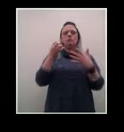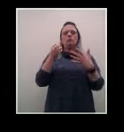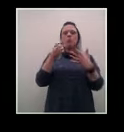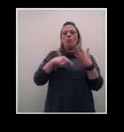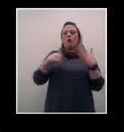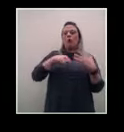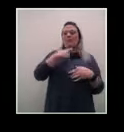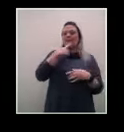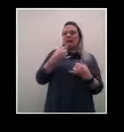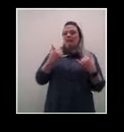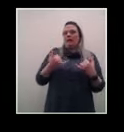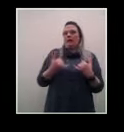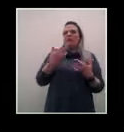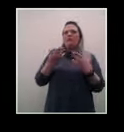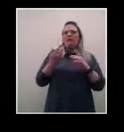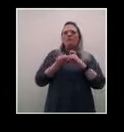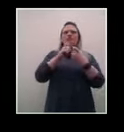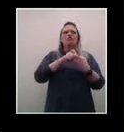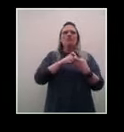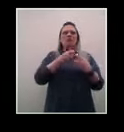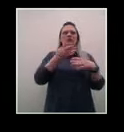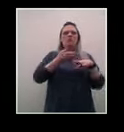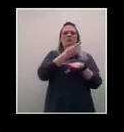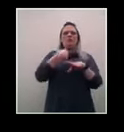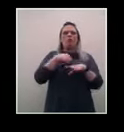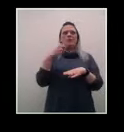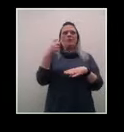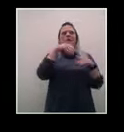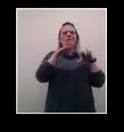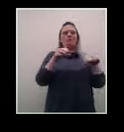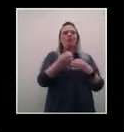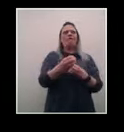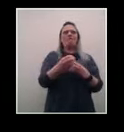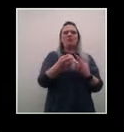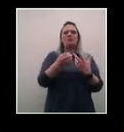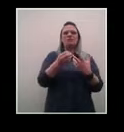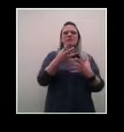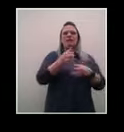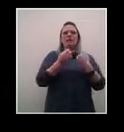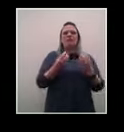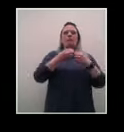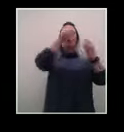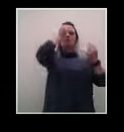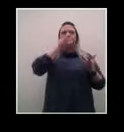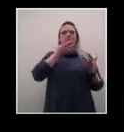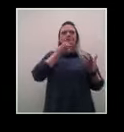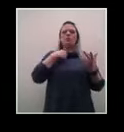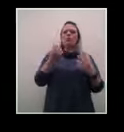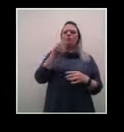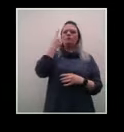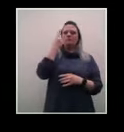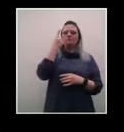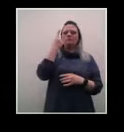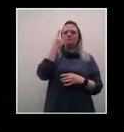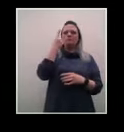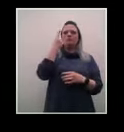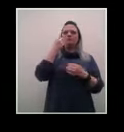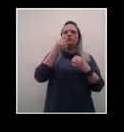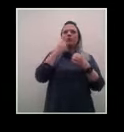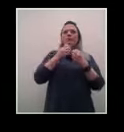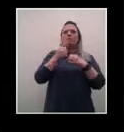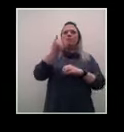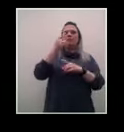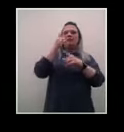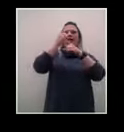this moment may change by the time we get back to our offices and get information. So we just want you to understand that for the most